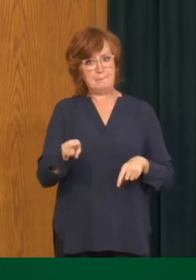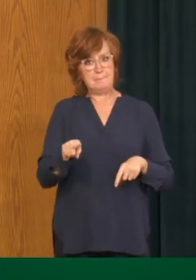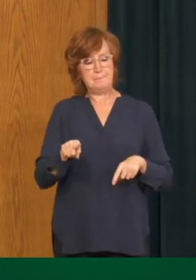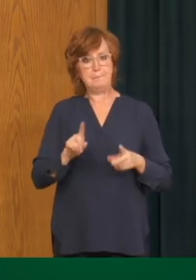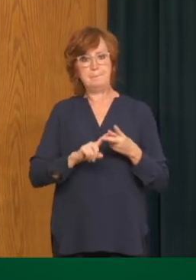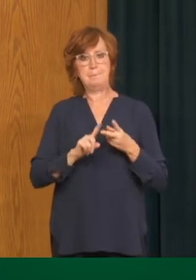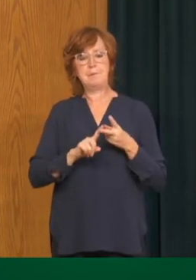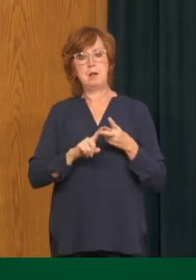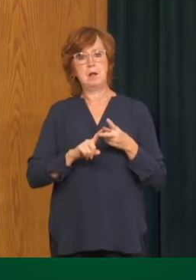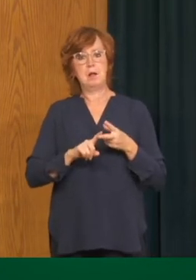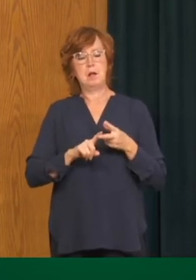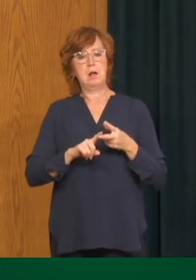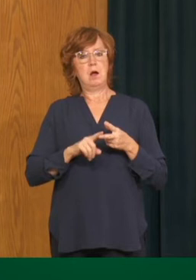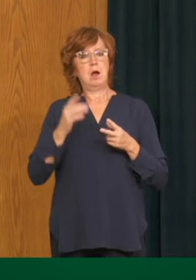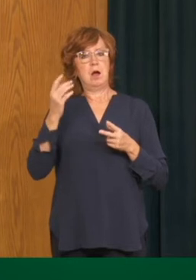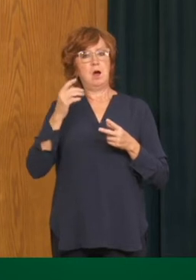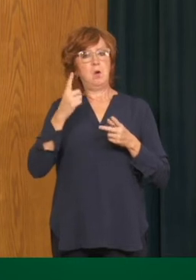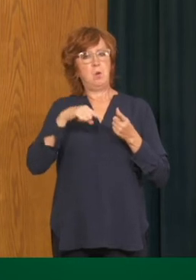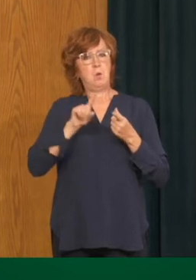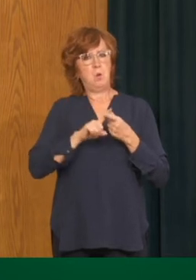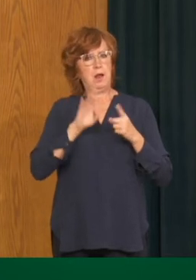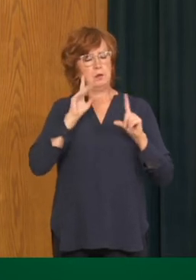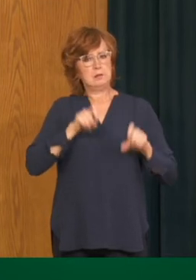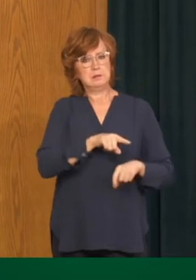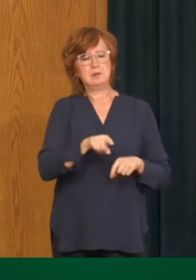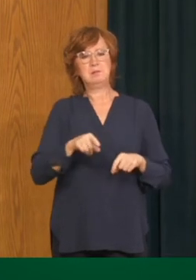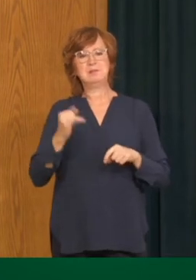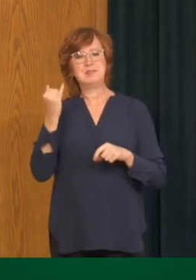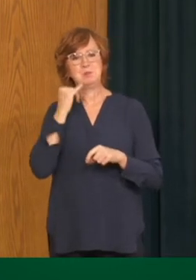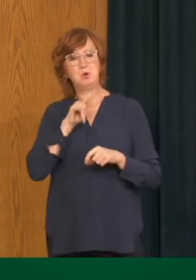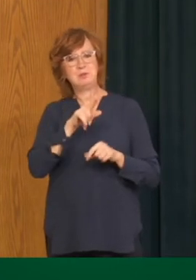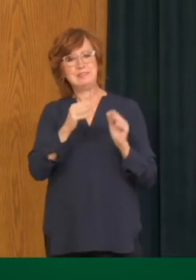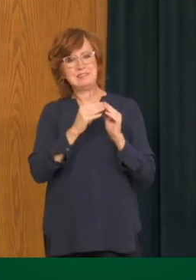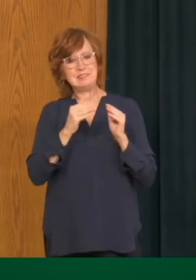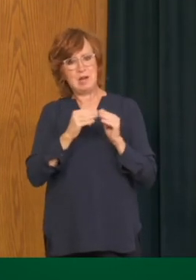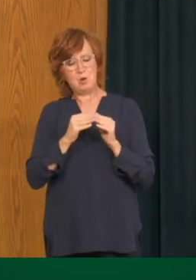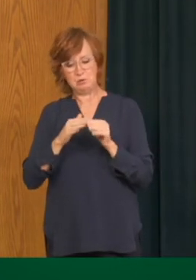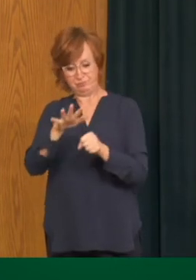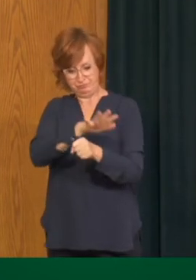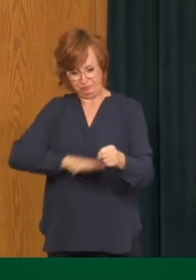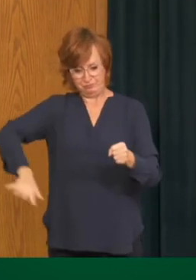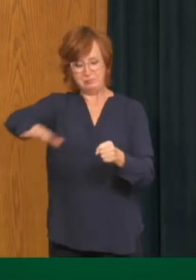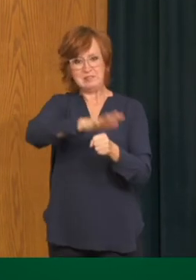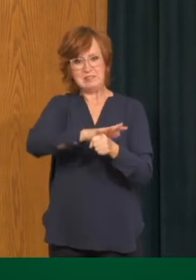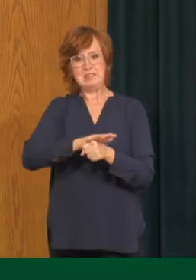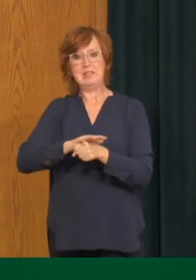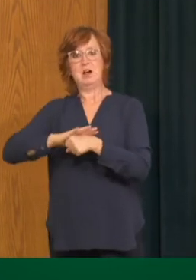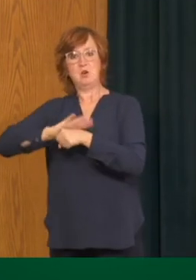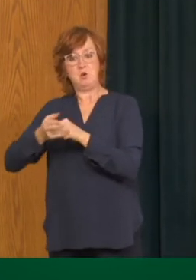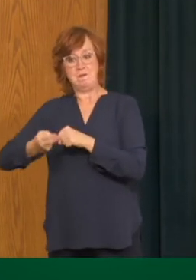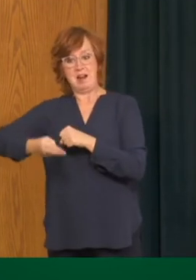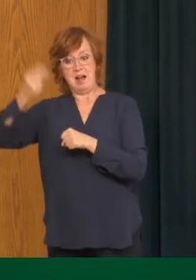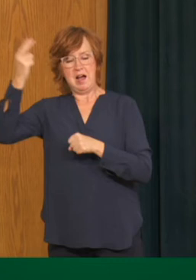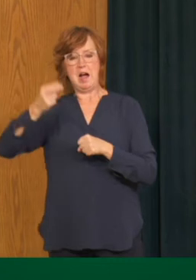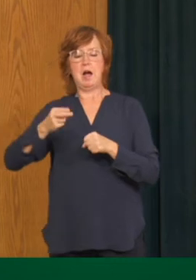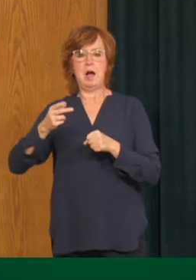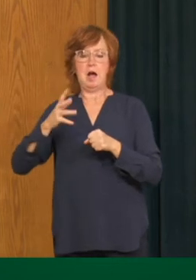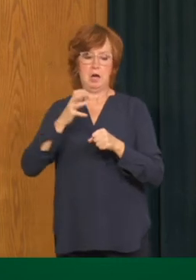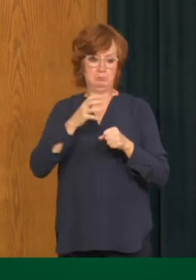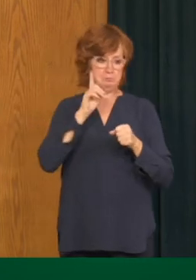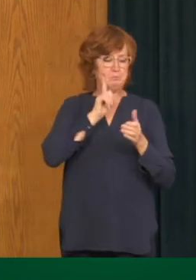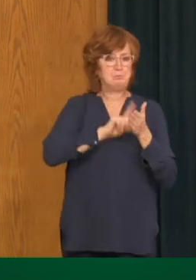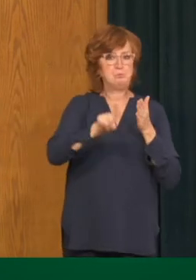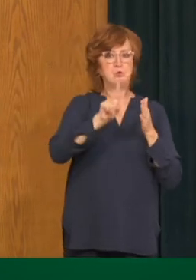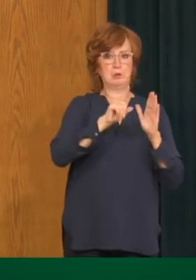if the community is experiencing a recent surge in new cases. As well, in-school public health visits for routine